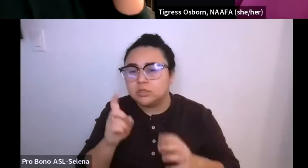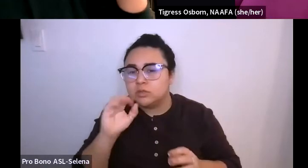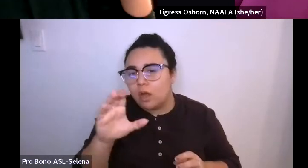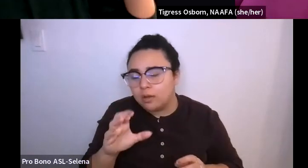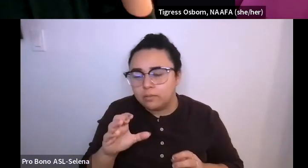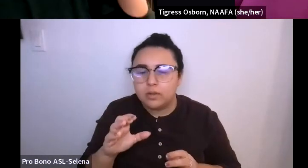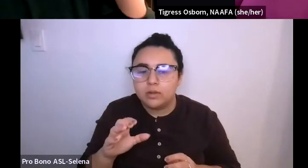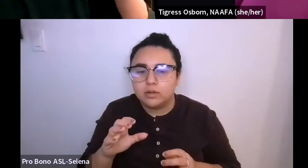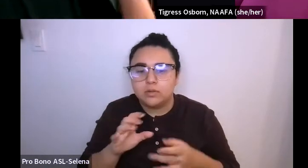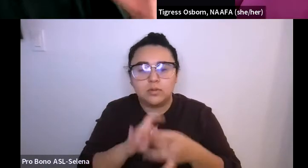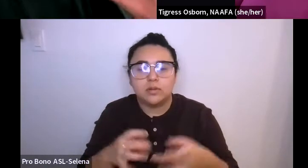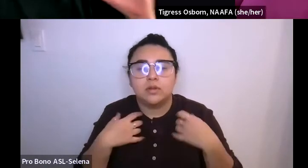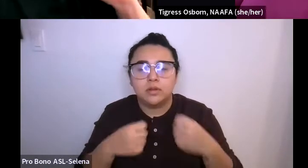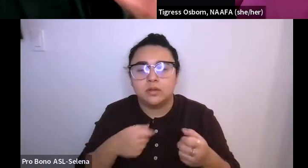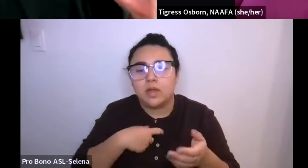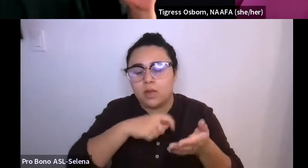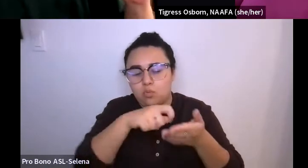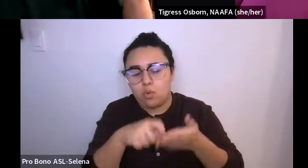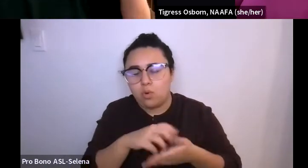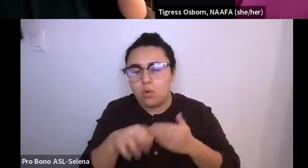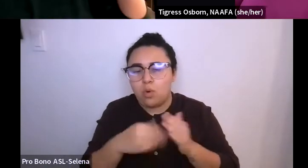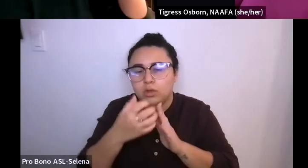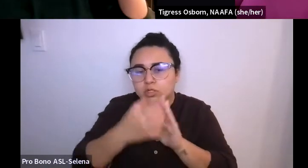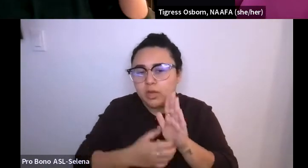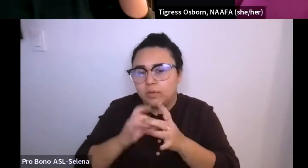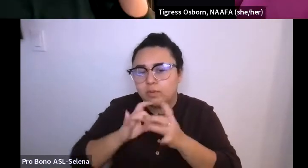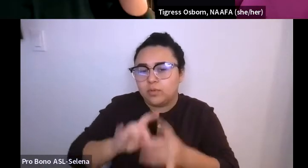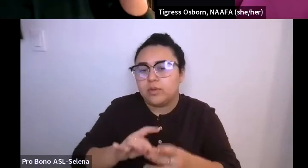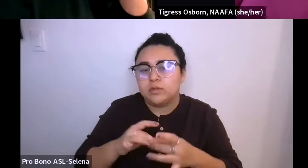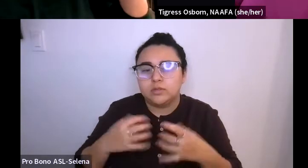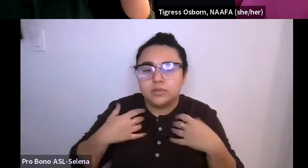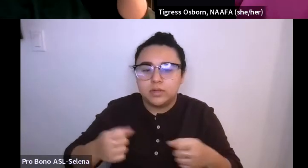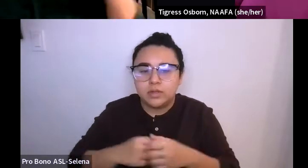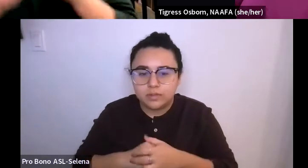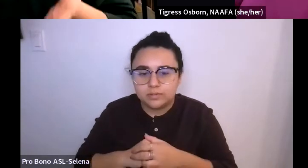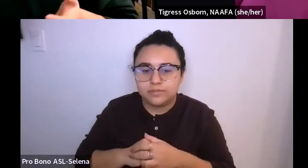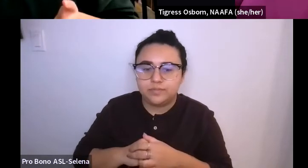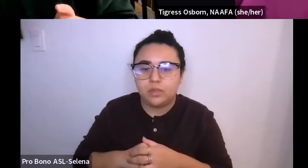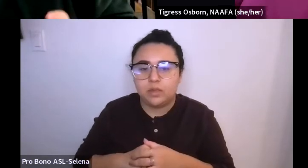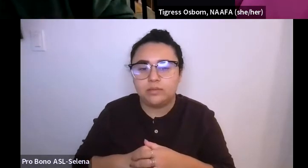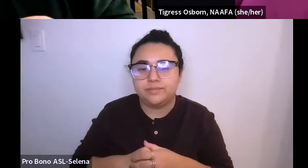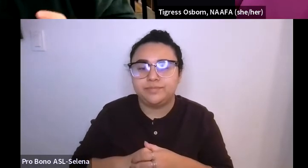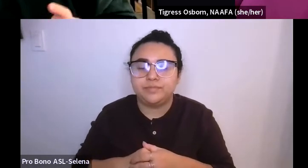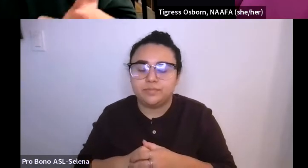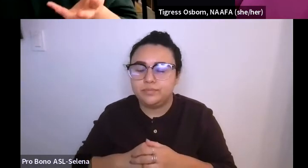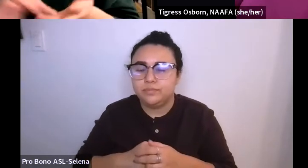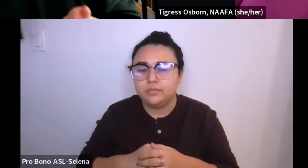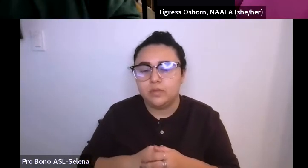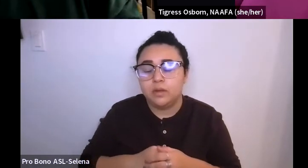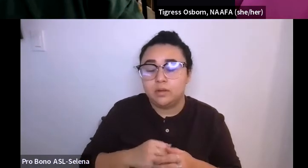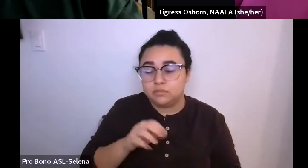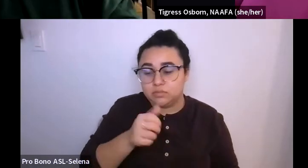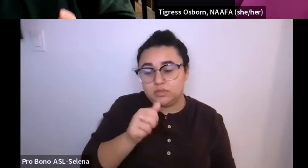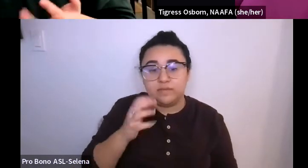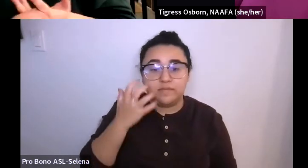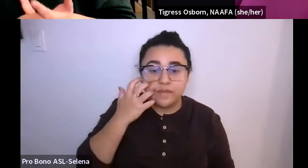wrote a huge chapter about health and about the you know, how it's not necessarily unhealthy to be fat and how it's actually